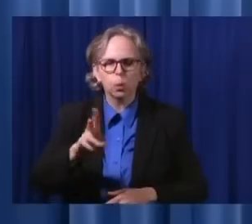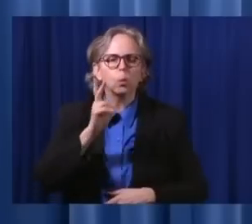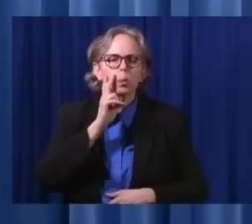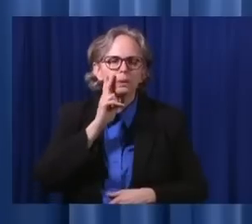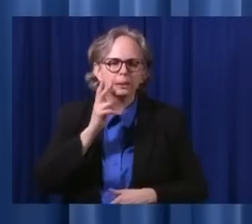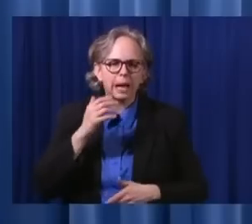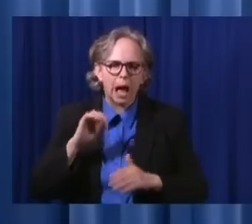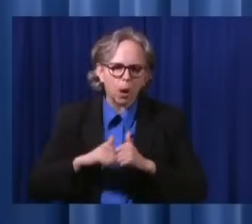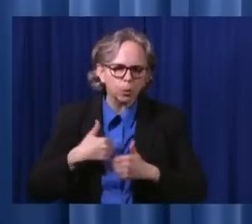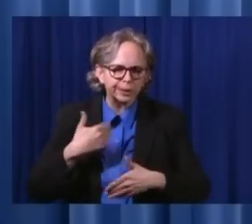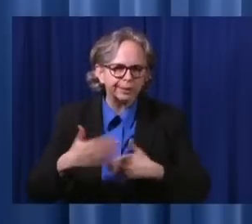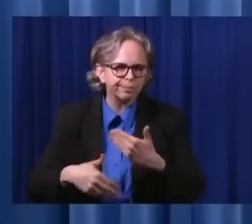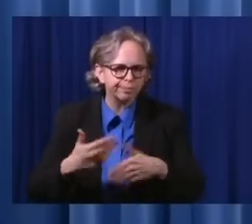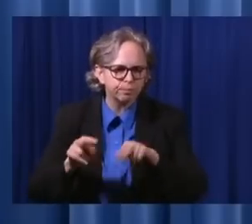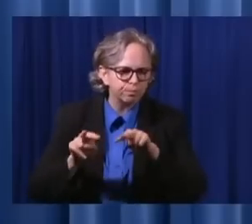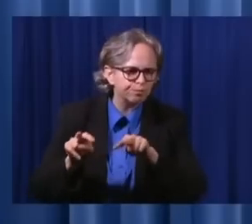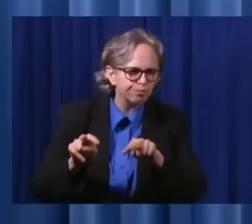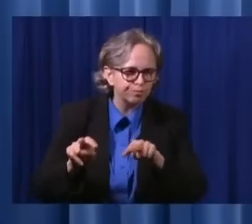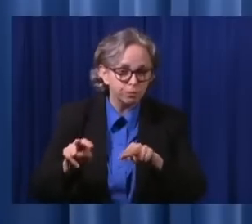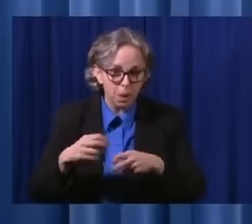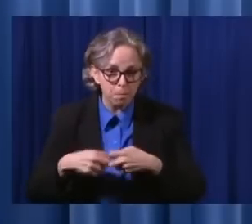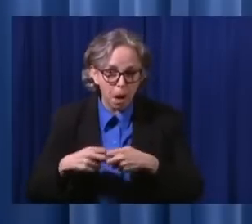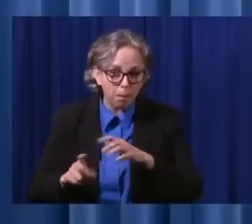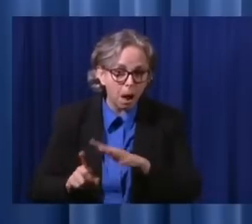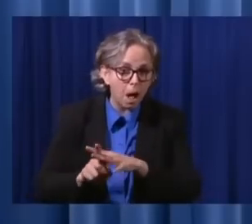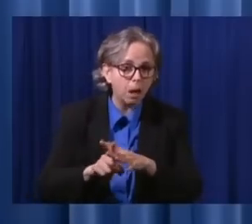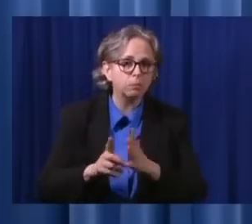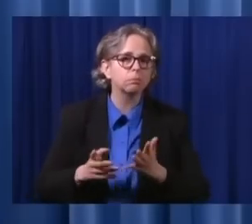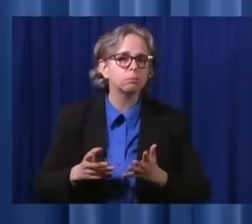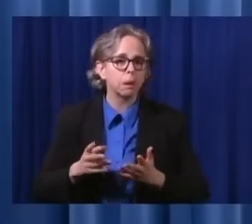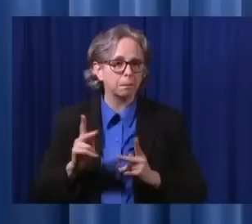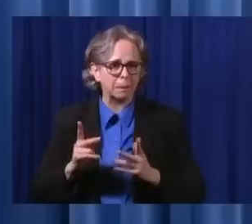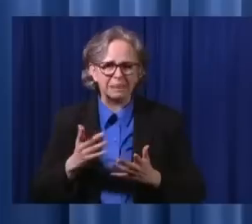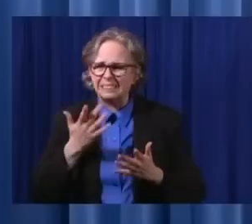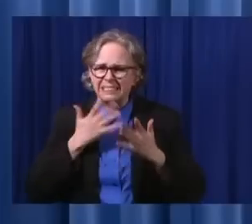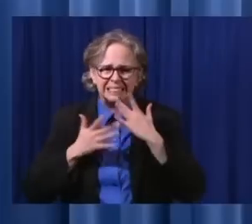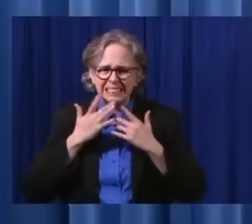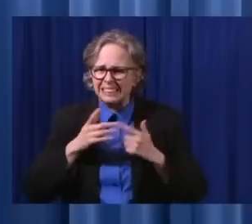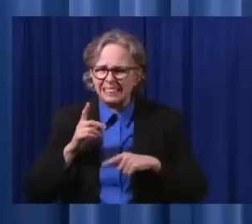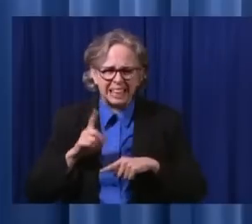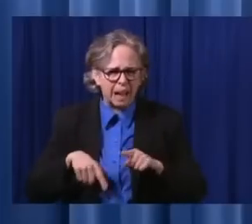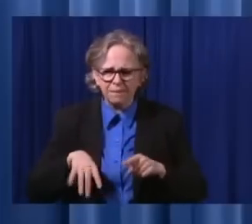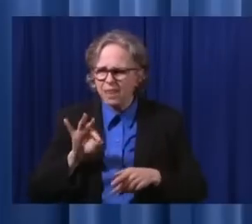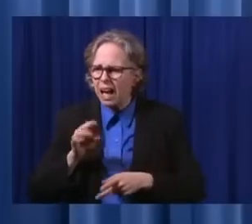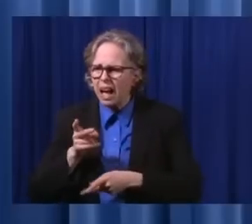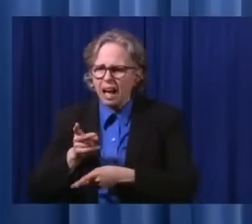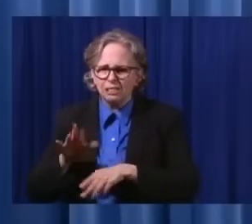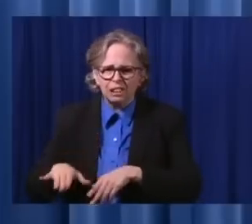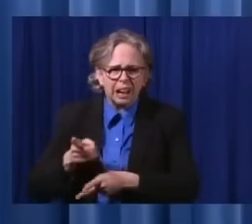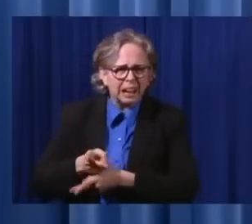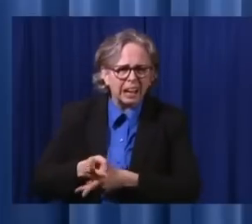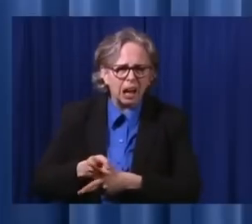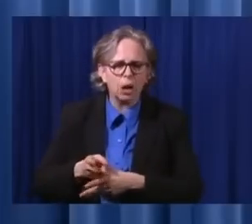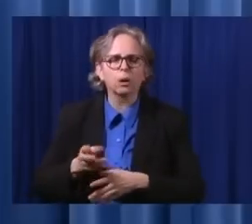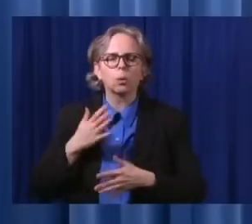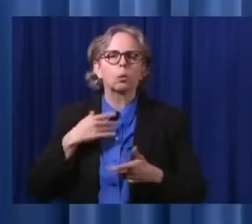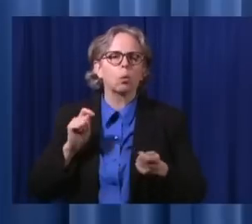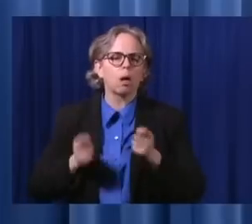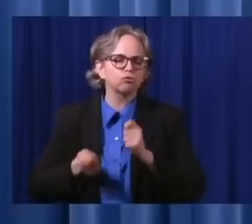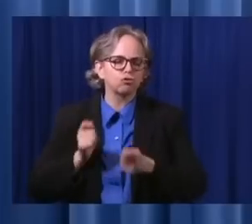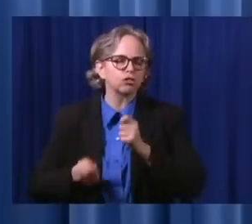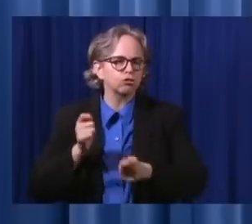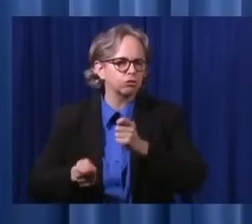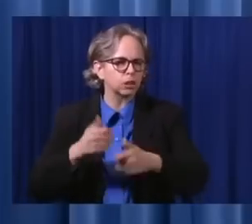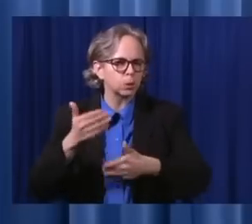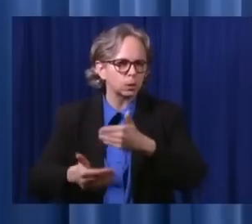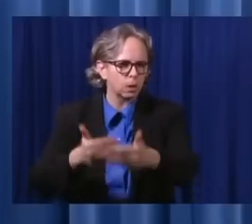see if there are problems in people not being able to get childcare. We have committed to adjust as